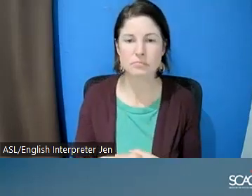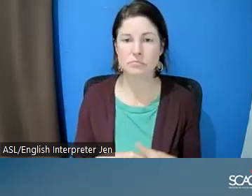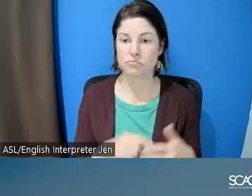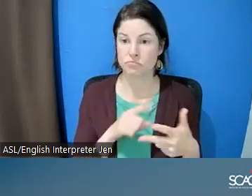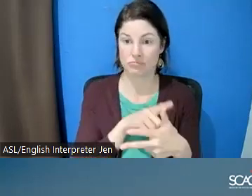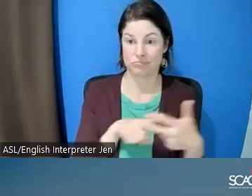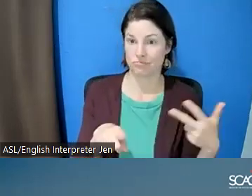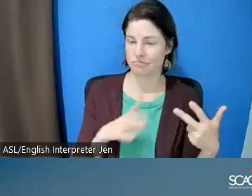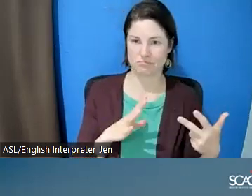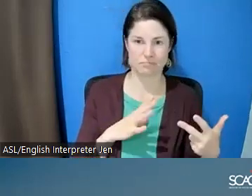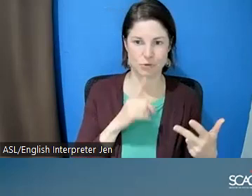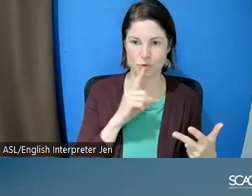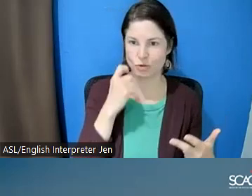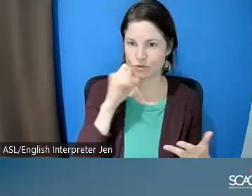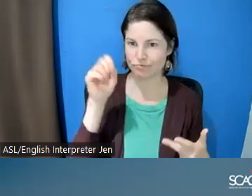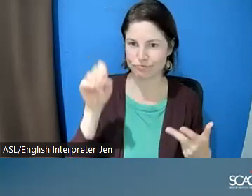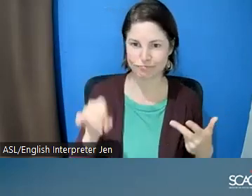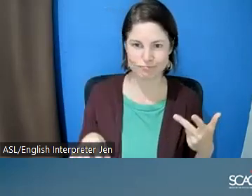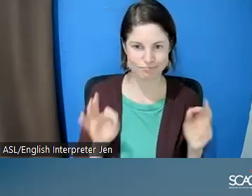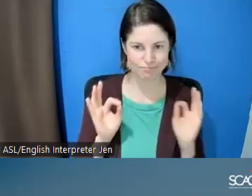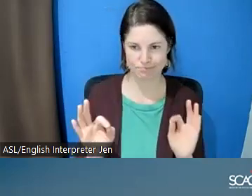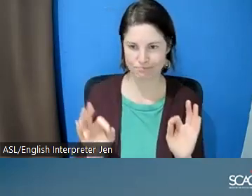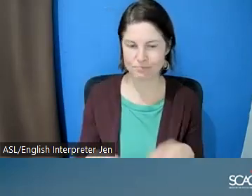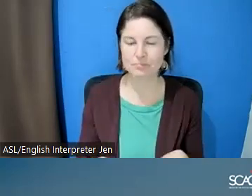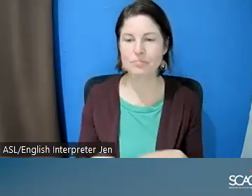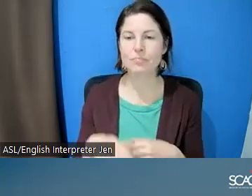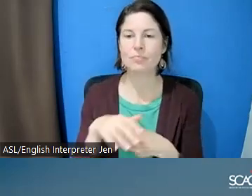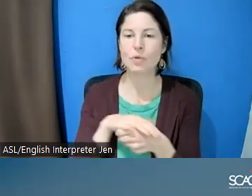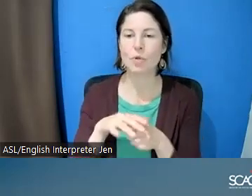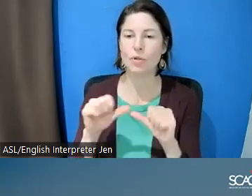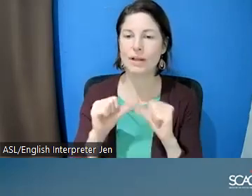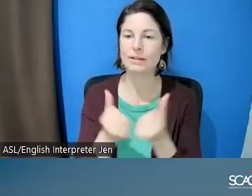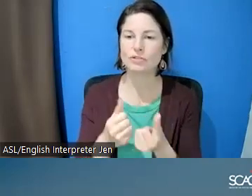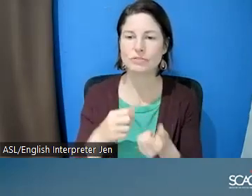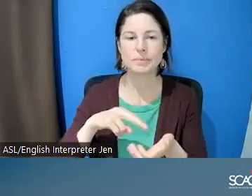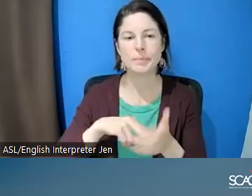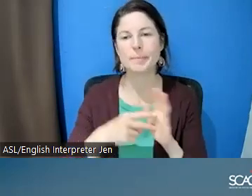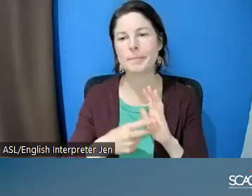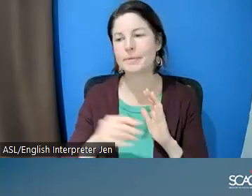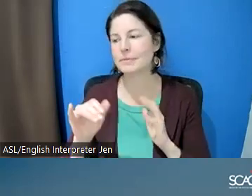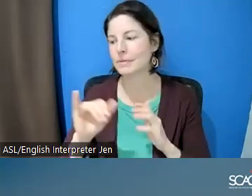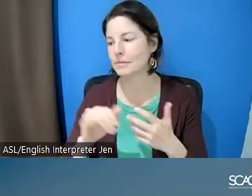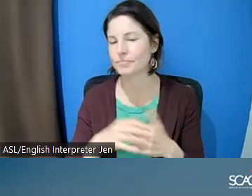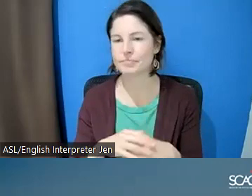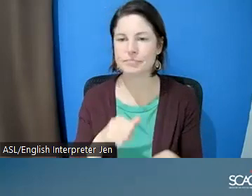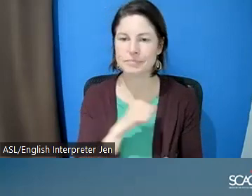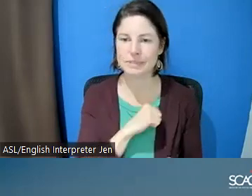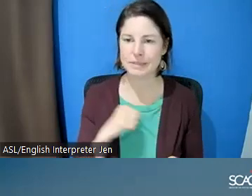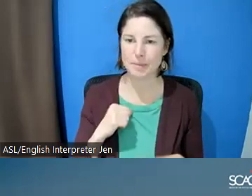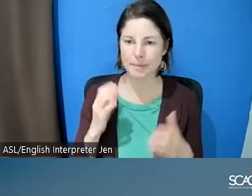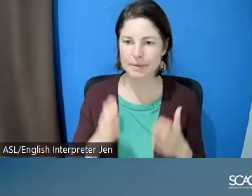us, actually, any of the things that you just named. A local agency would include anything, yeah, like an assembly member, like an